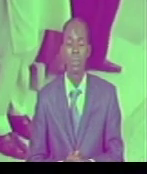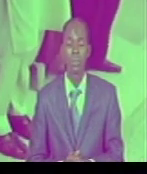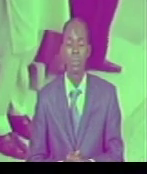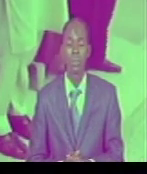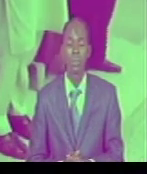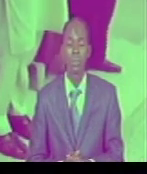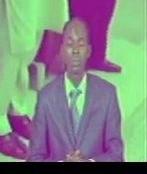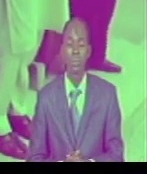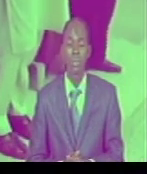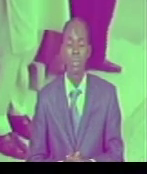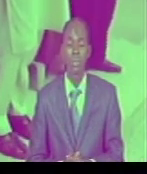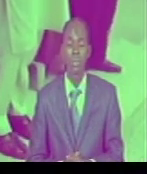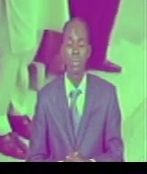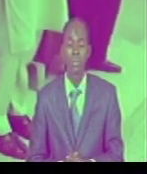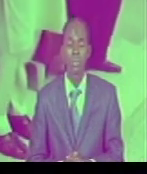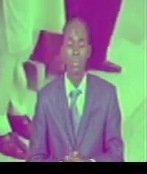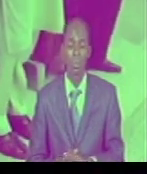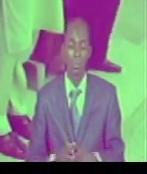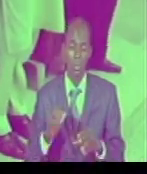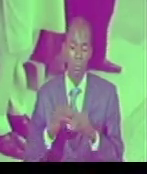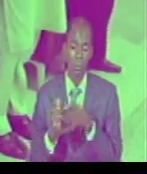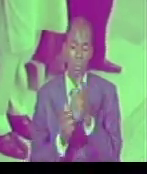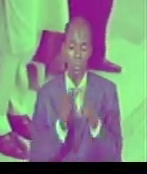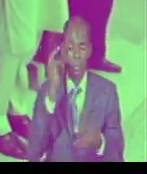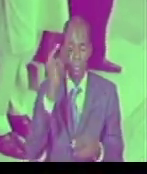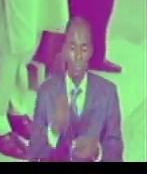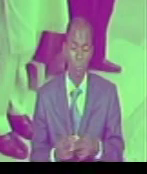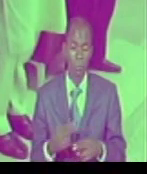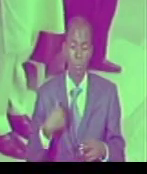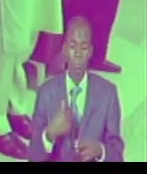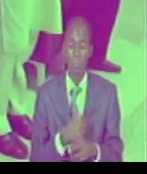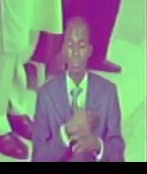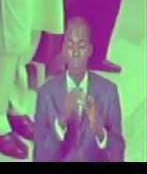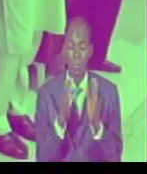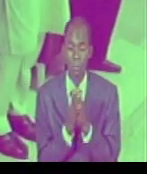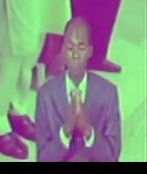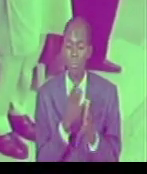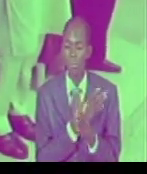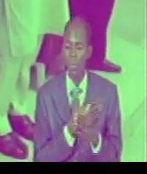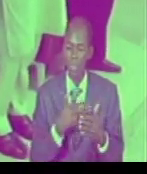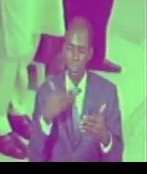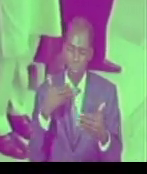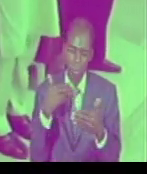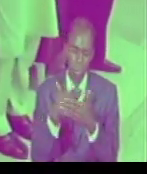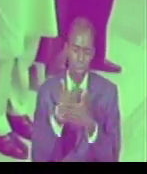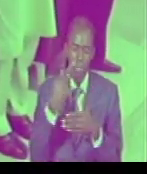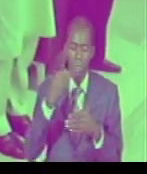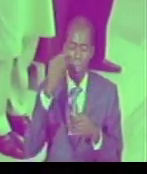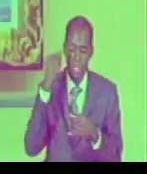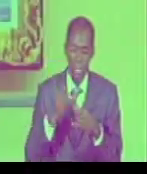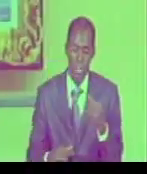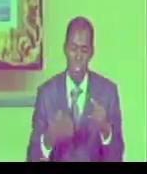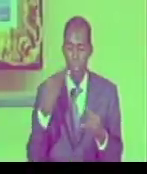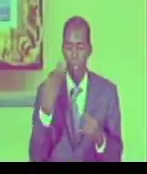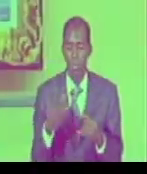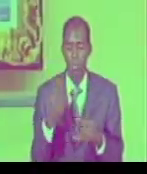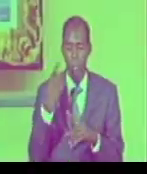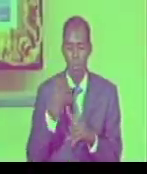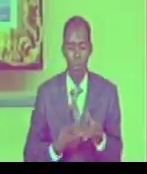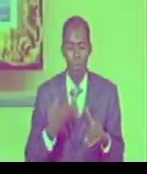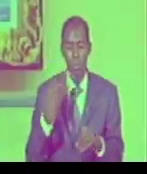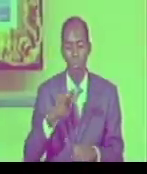In Jesus' name we pray. And towards the end of the month of January, we have another global